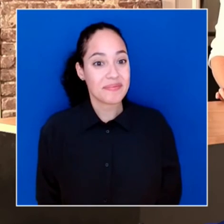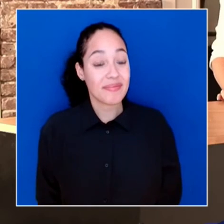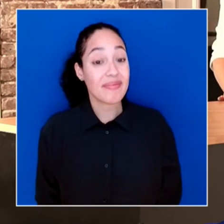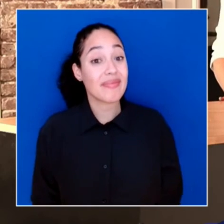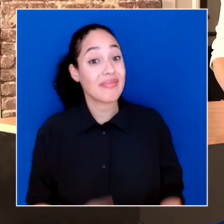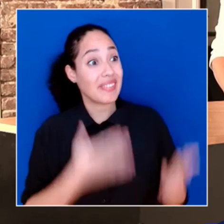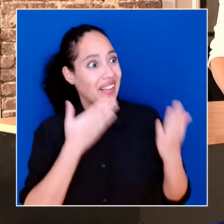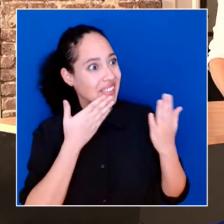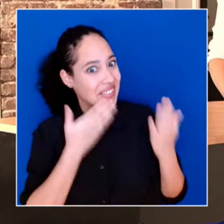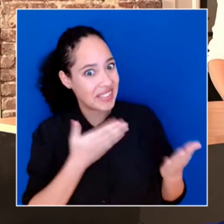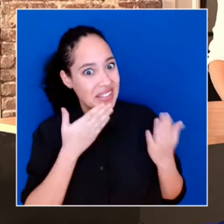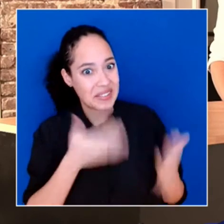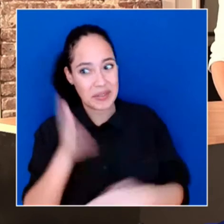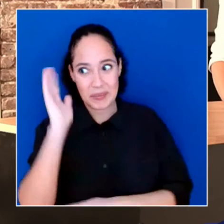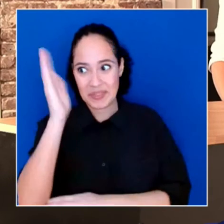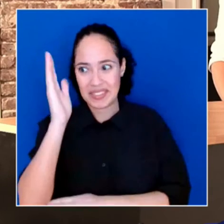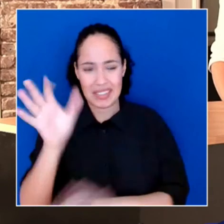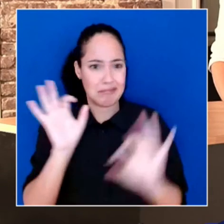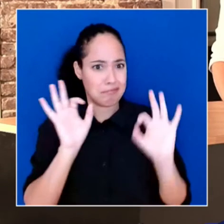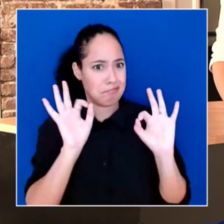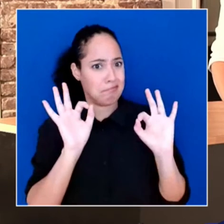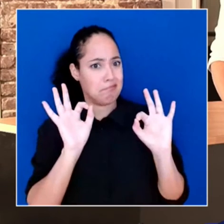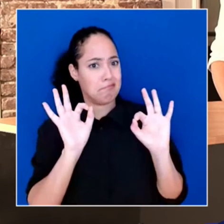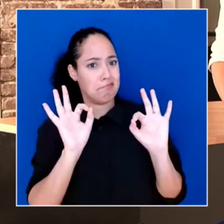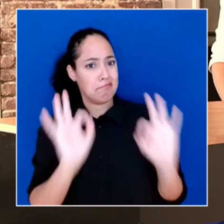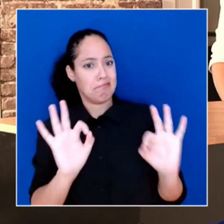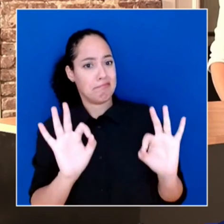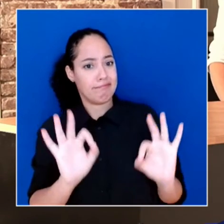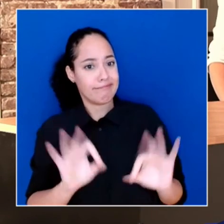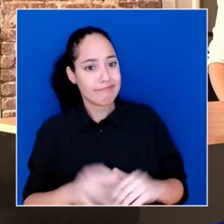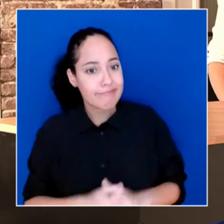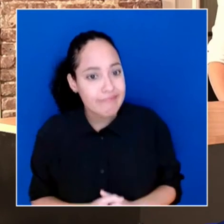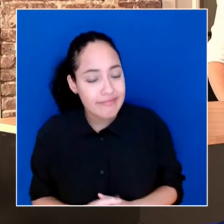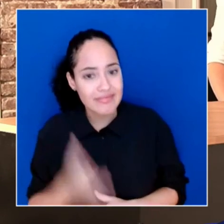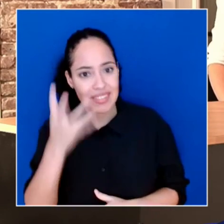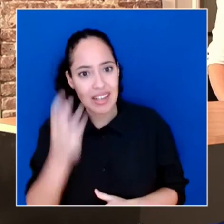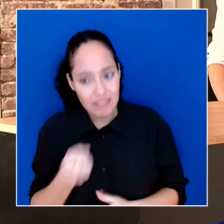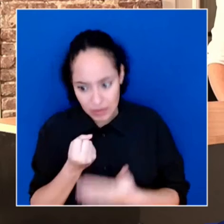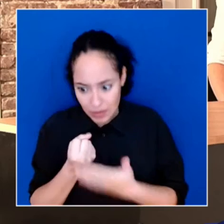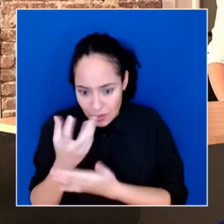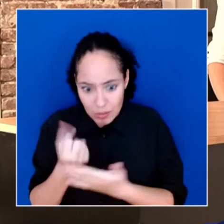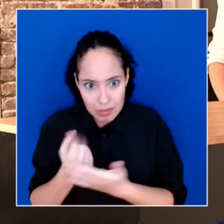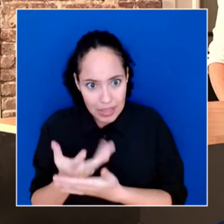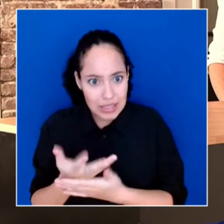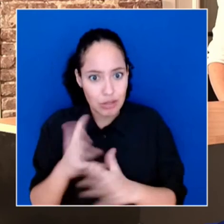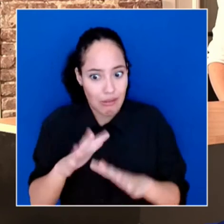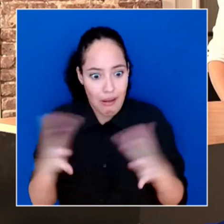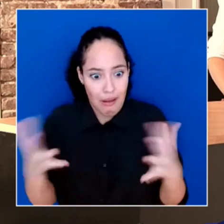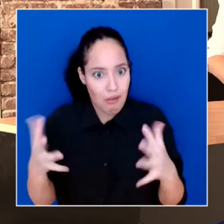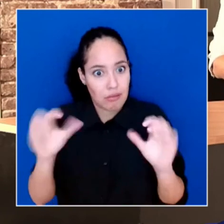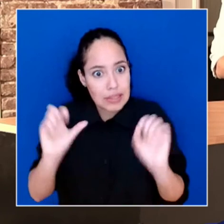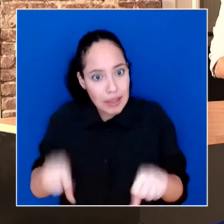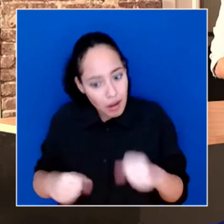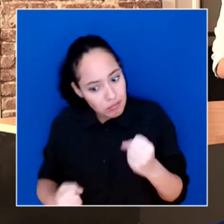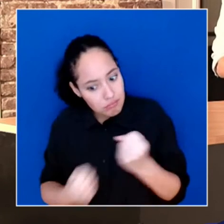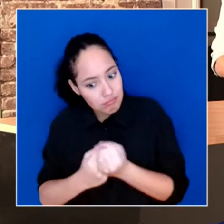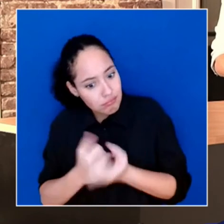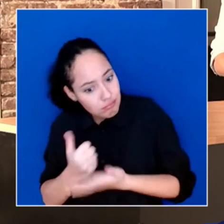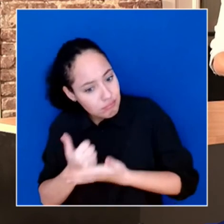of insights there into how we can help people. A lot of it, yeah, some of it definitely hit home for me.